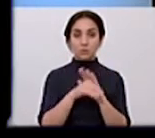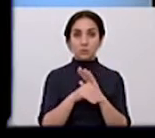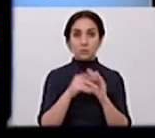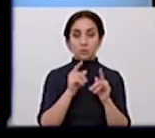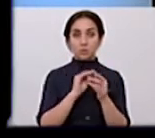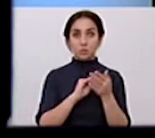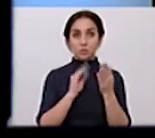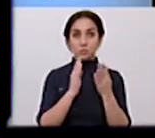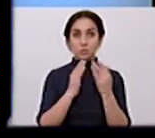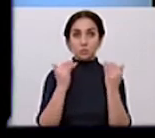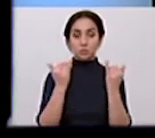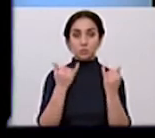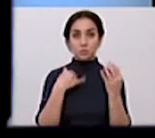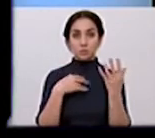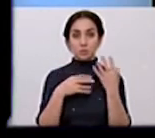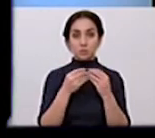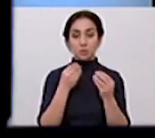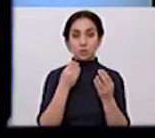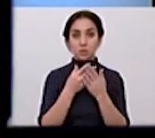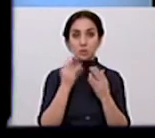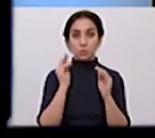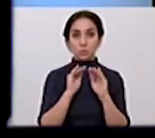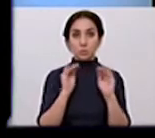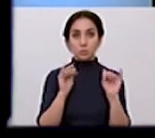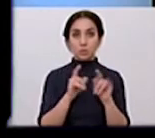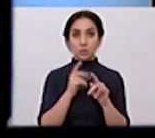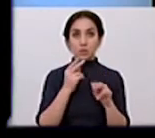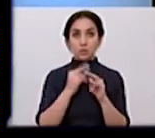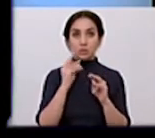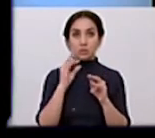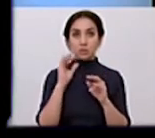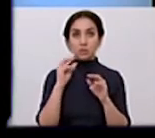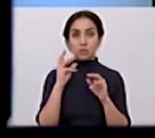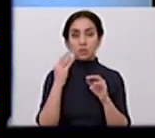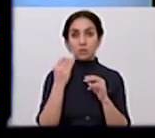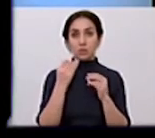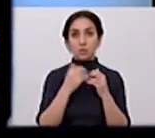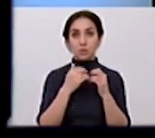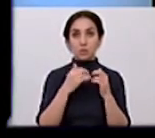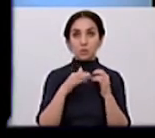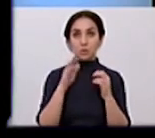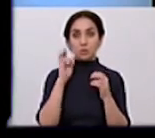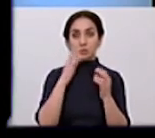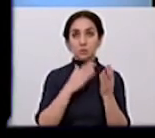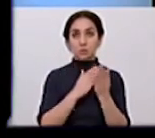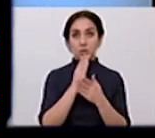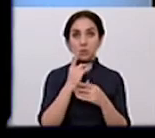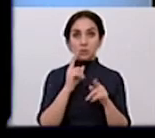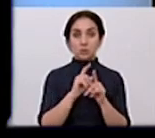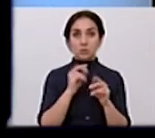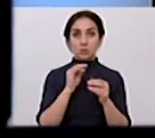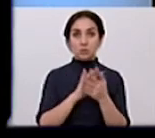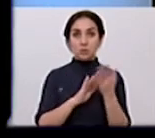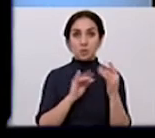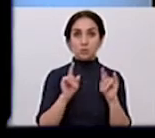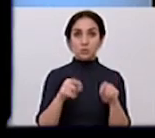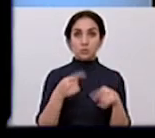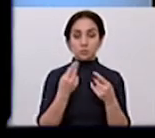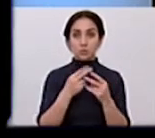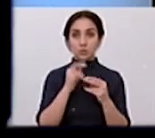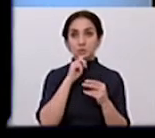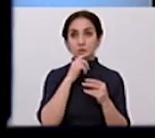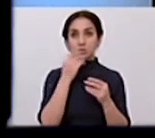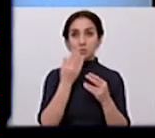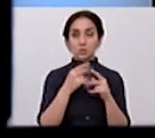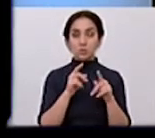Demek mana bugungi kunda biz siz bilan aziz o'quvchilar Janubiy Sharqiy Osiyo mamlakatlaridagi o'sha siyosiy jarayonlar, siyosiy islohotlar,